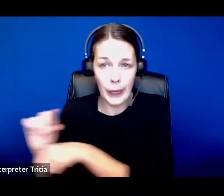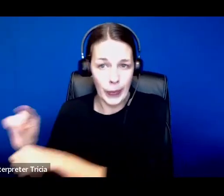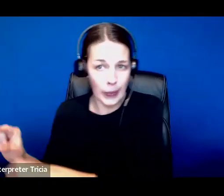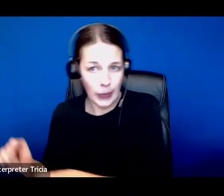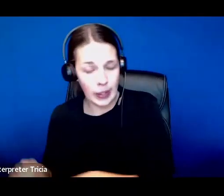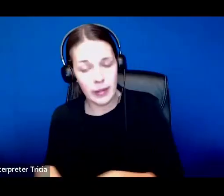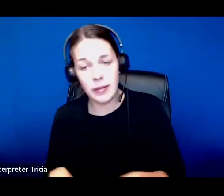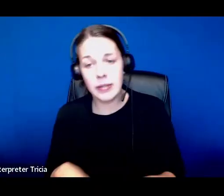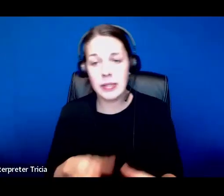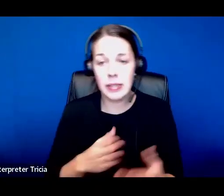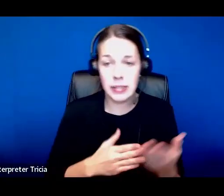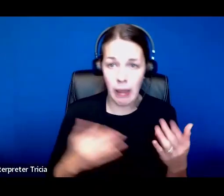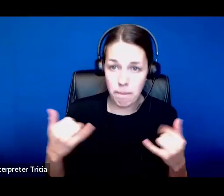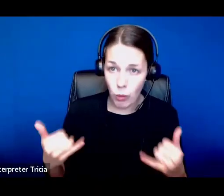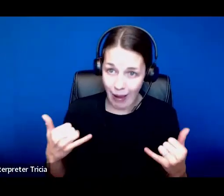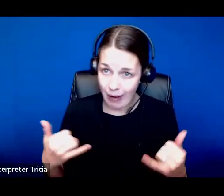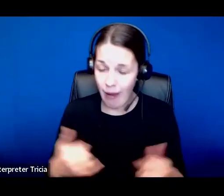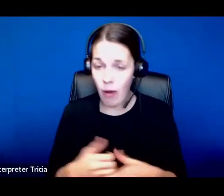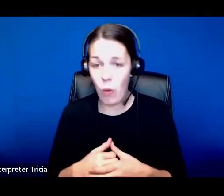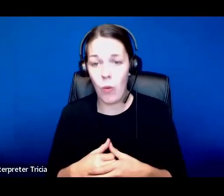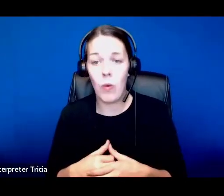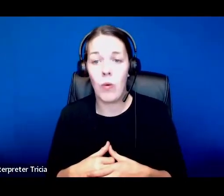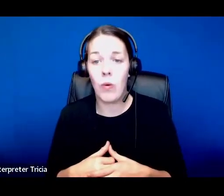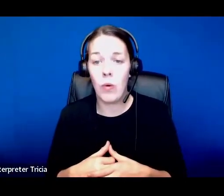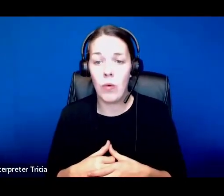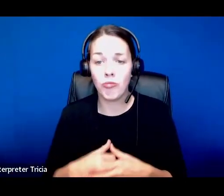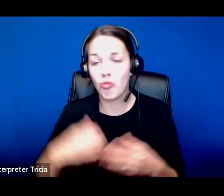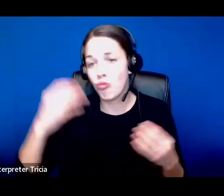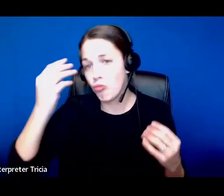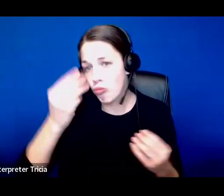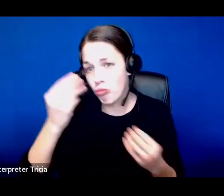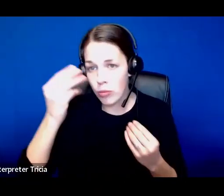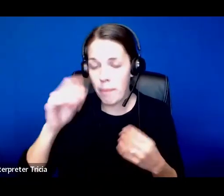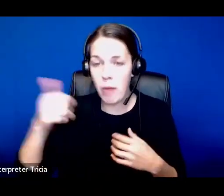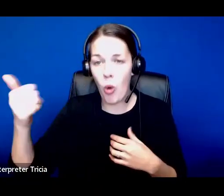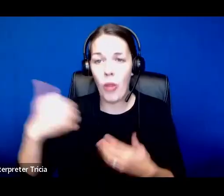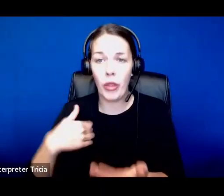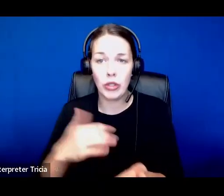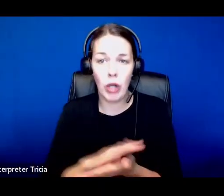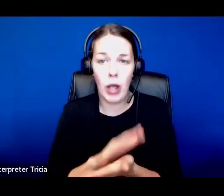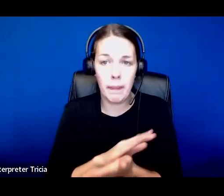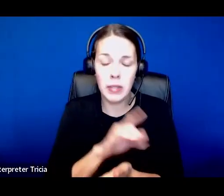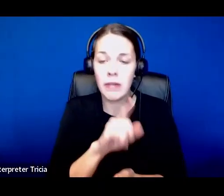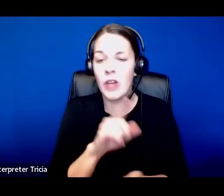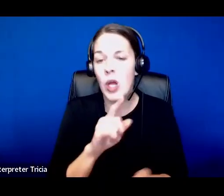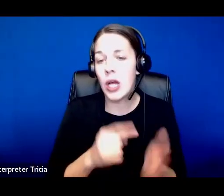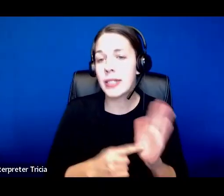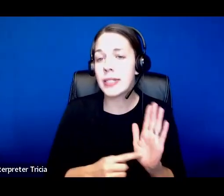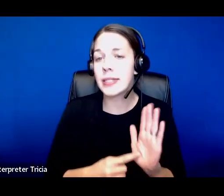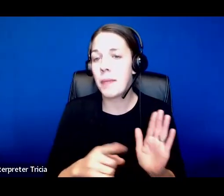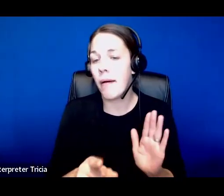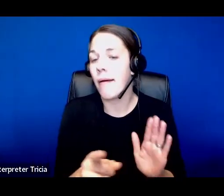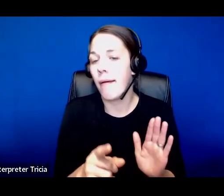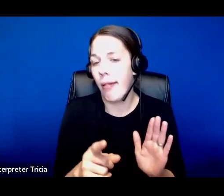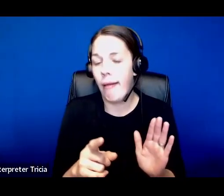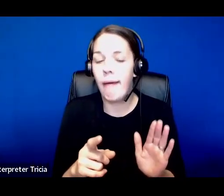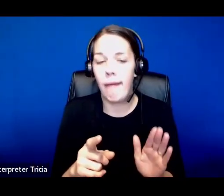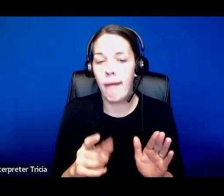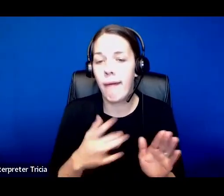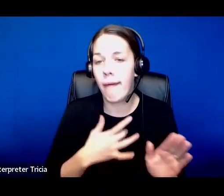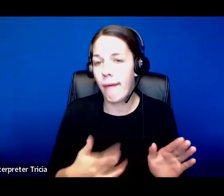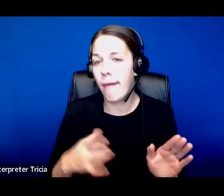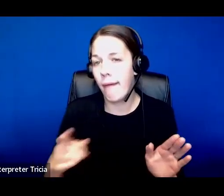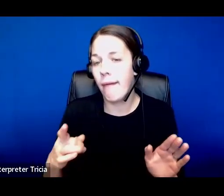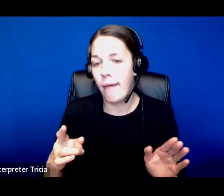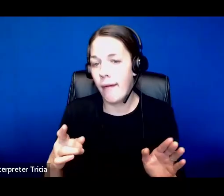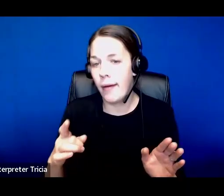some things you could do right now while you're thinking about other documents. For example, often I tell my clients the